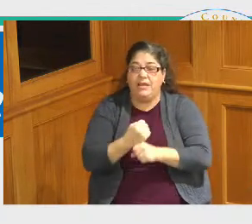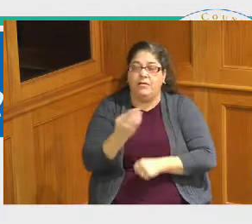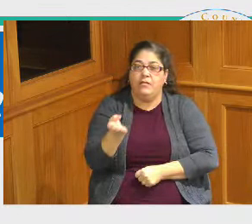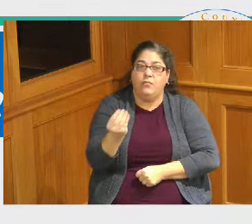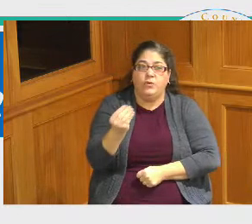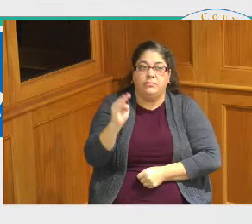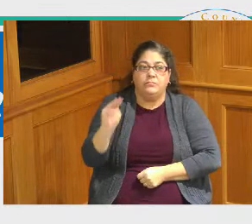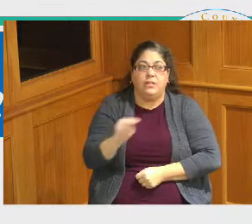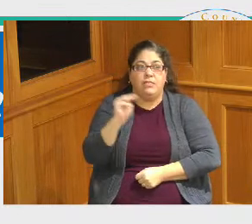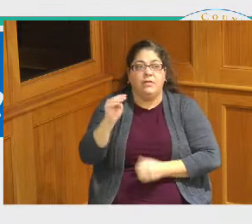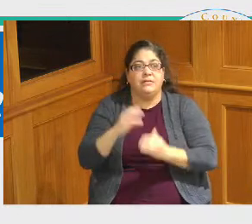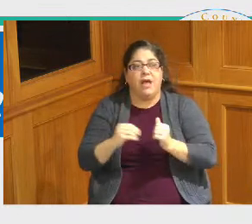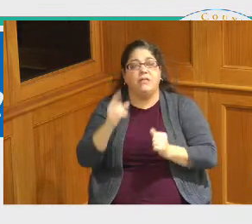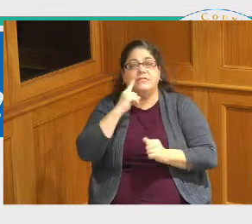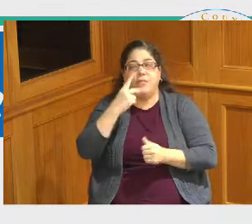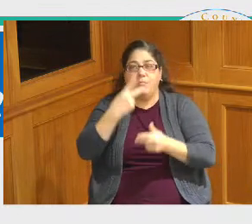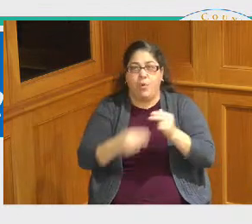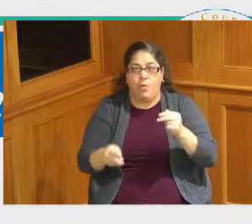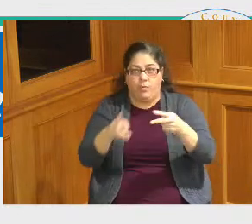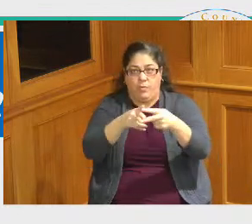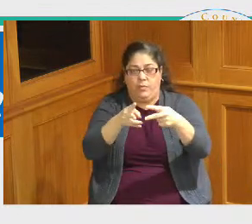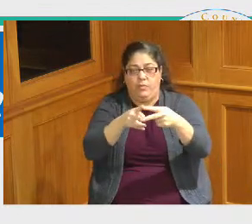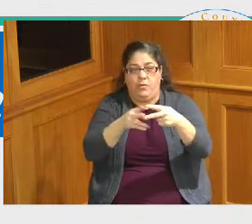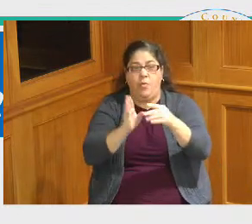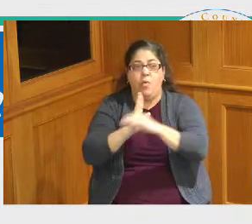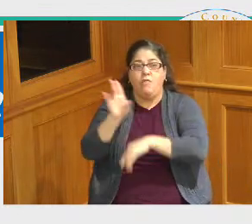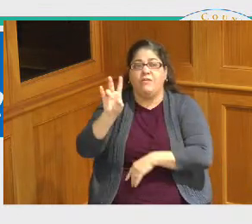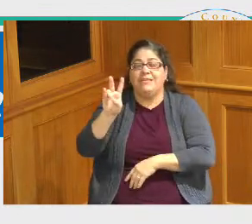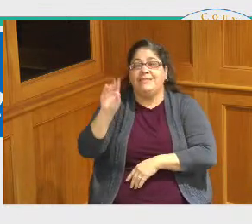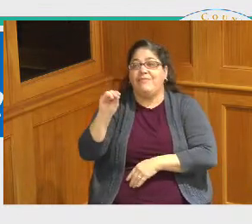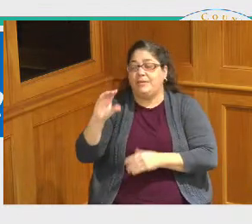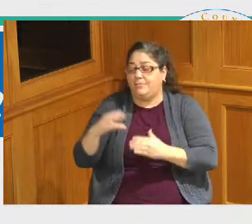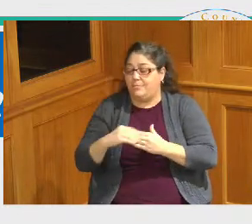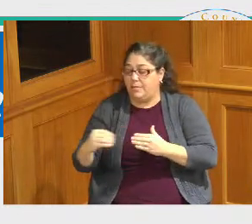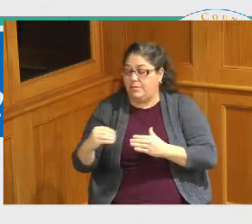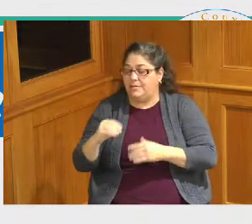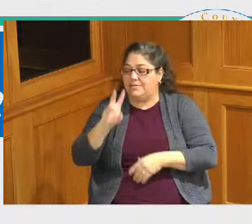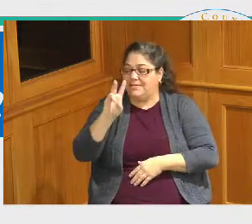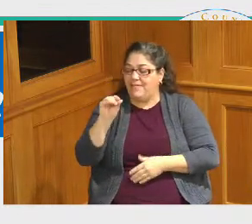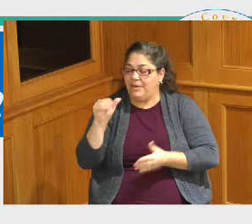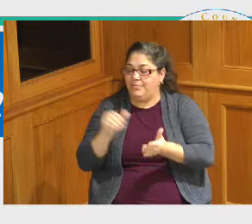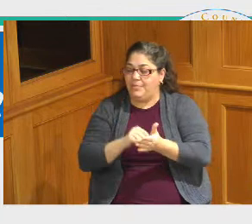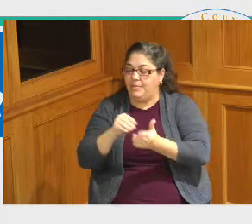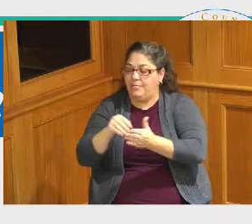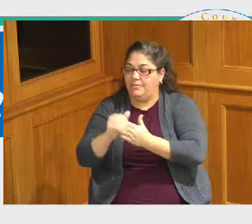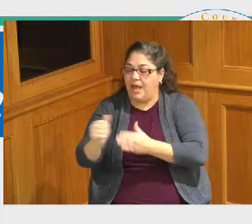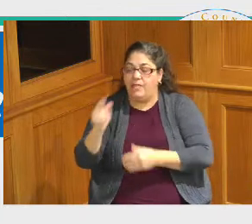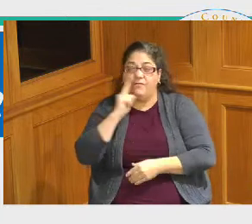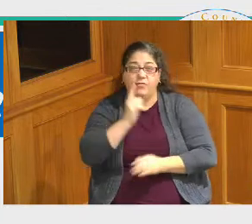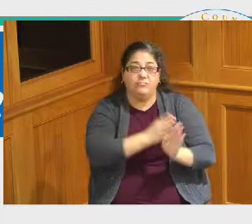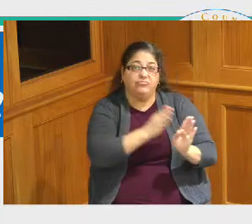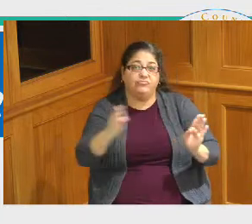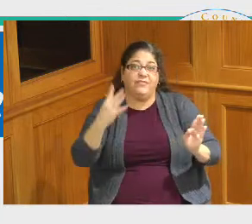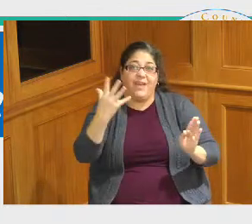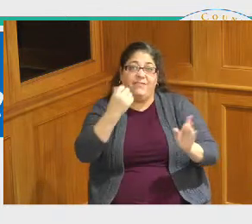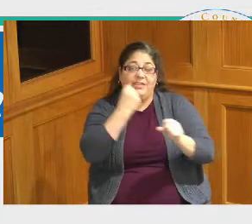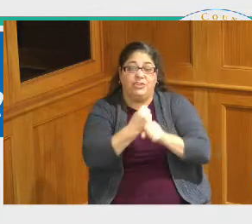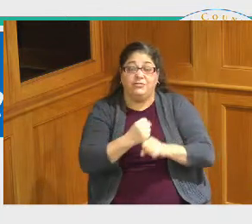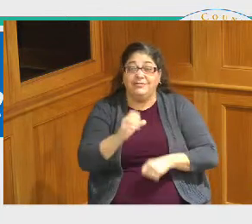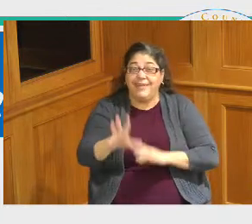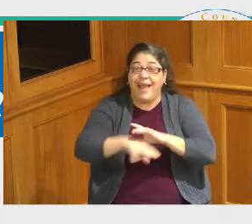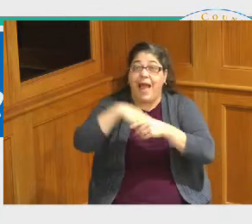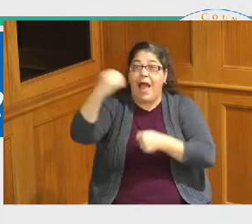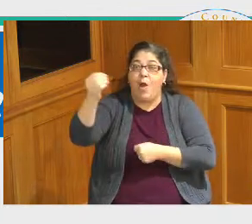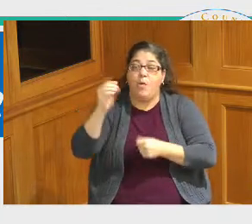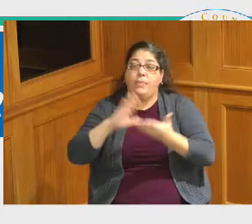extra a year for those two groups, and over $70 million in 5 years. Now, I've been out in the community telling